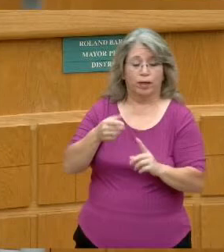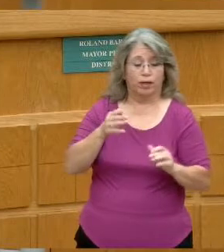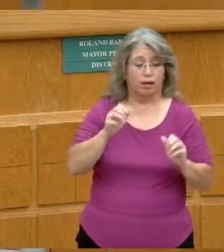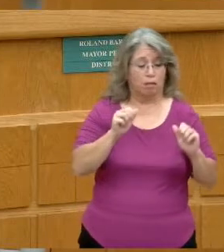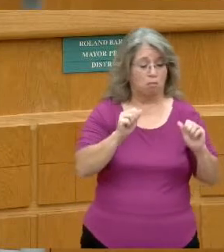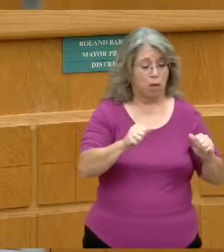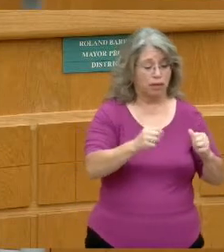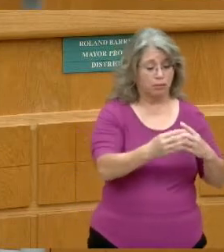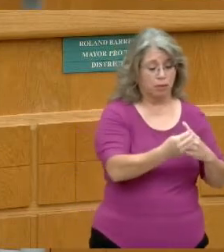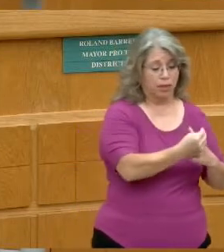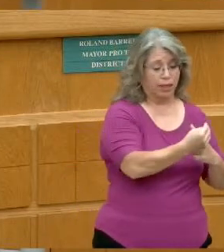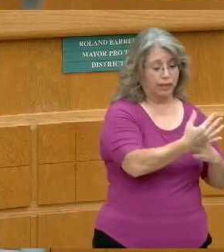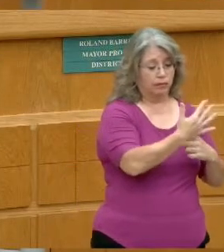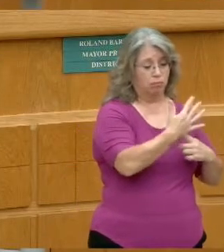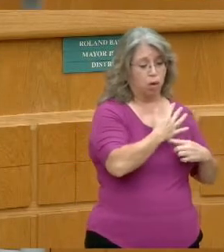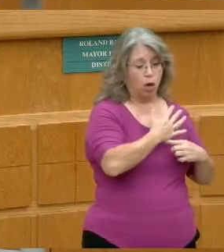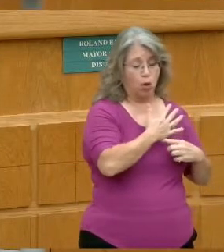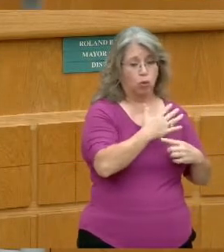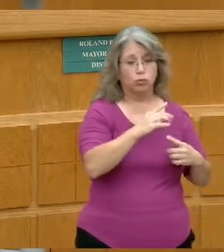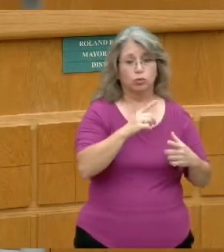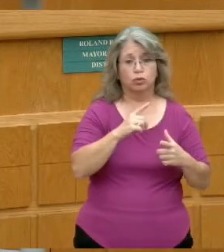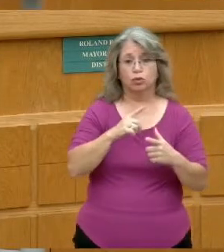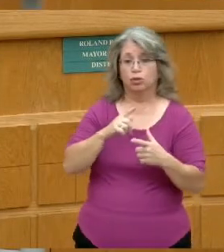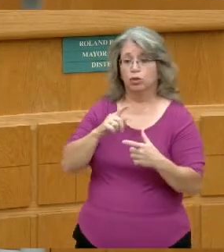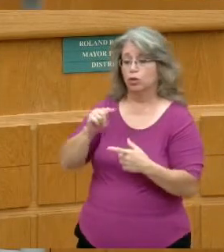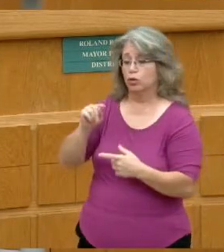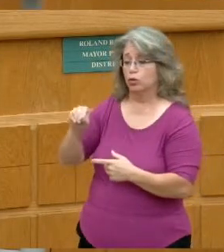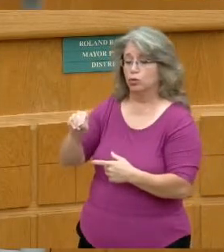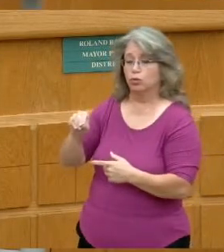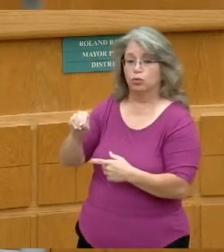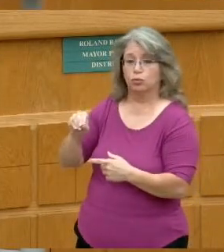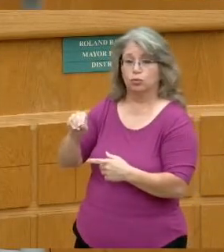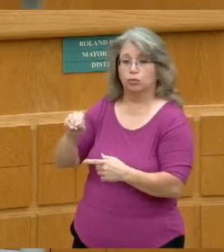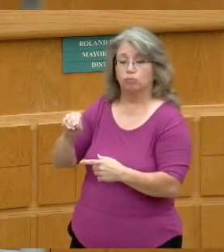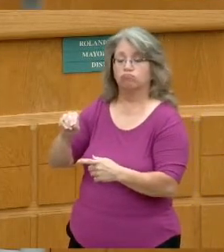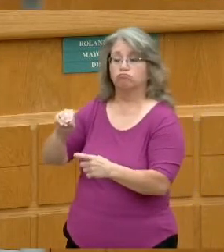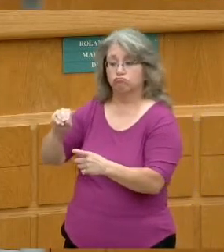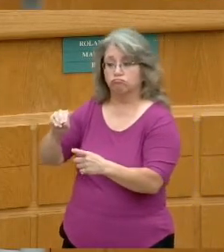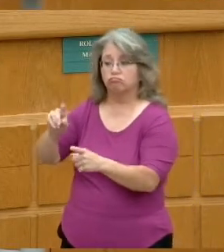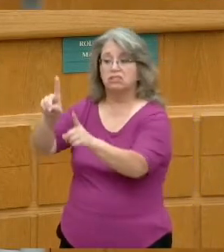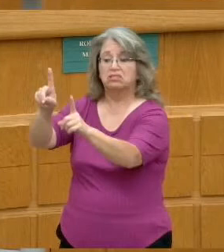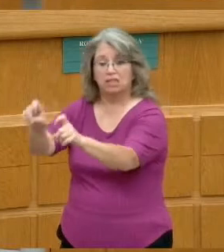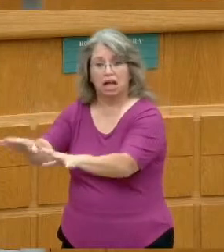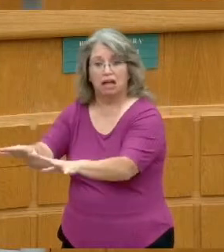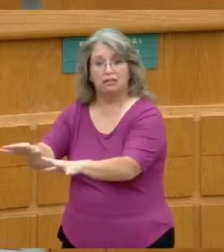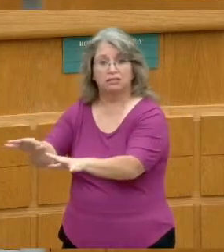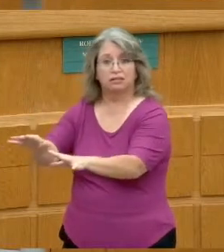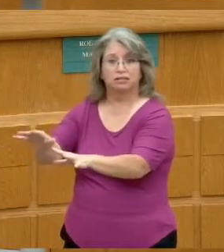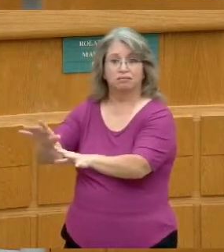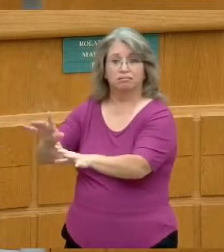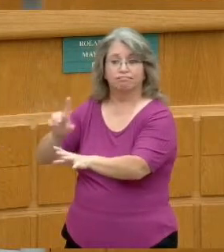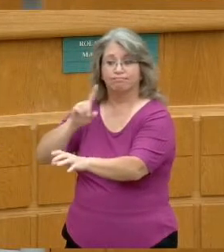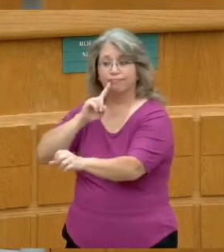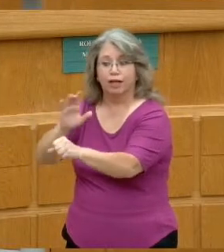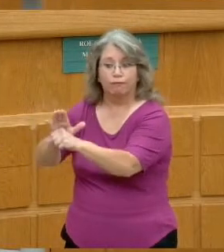and when we really start seeing something in the data. From 1 to 2 weeks is when we expect to see that signal.